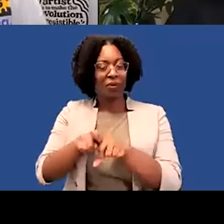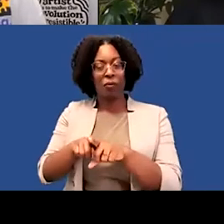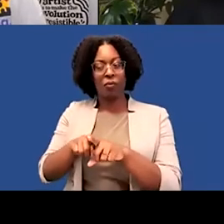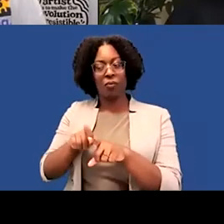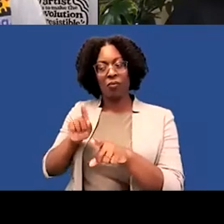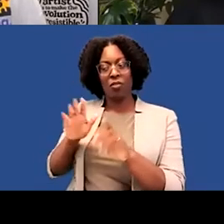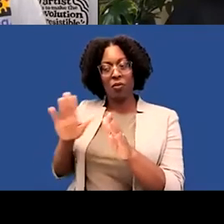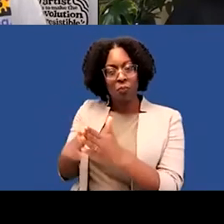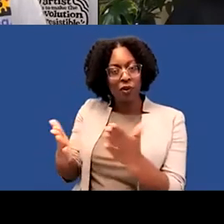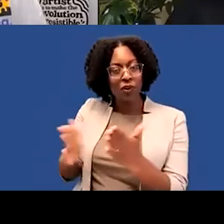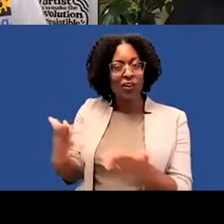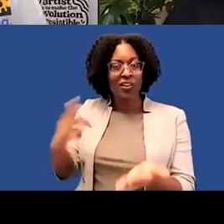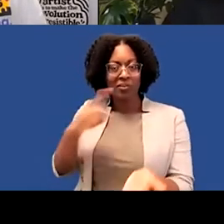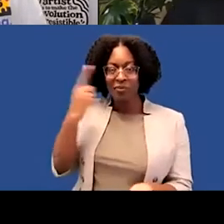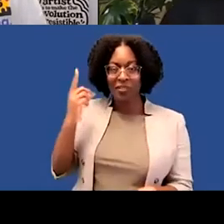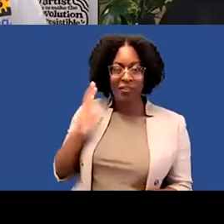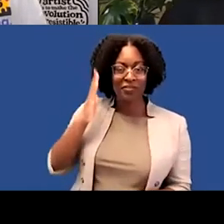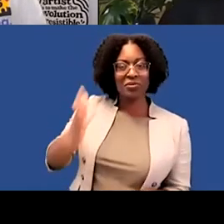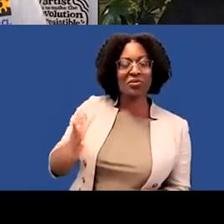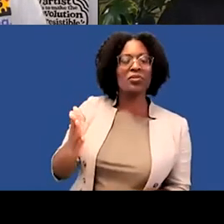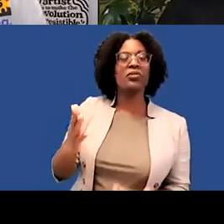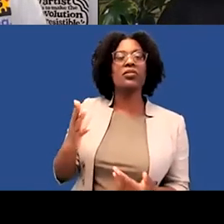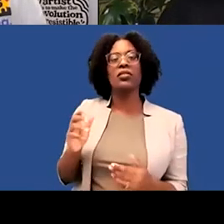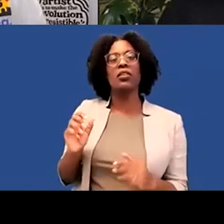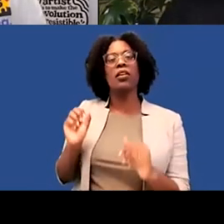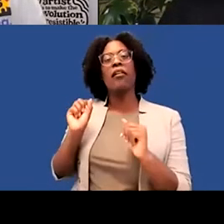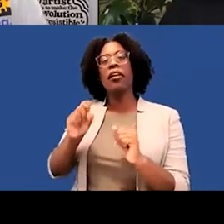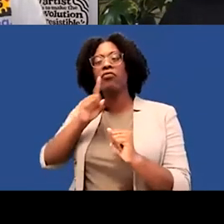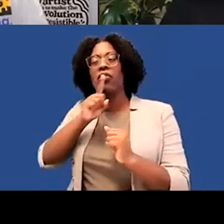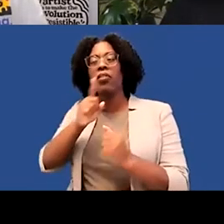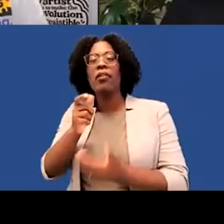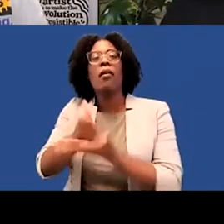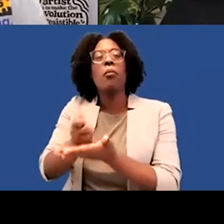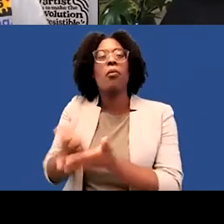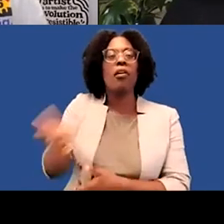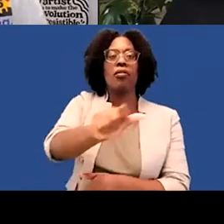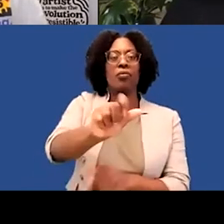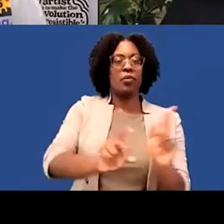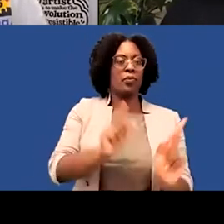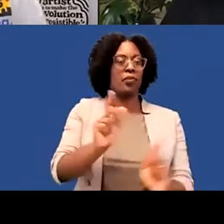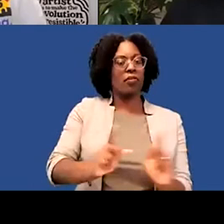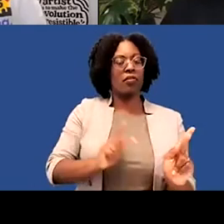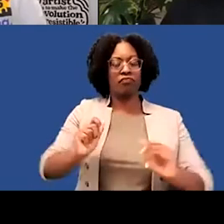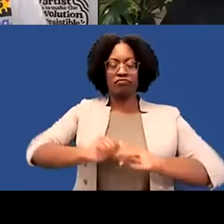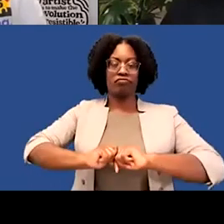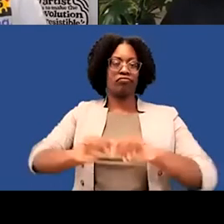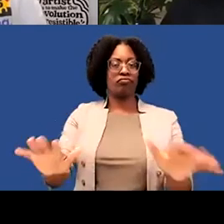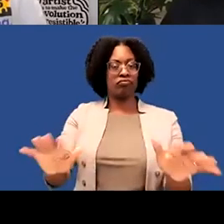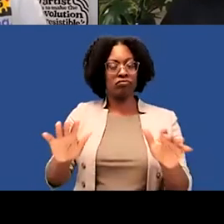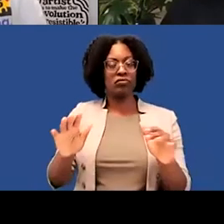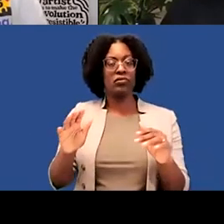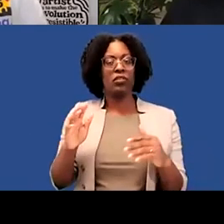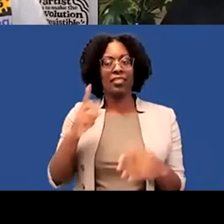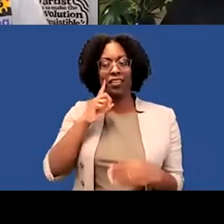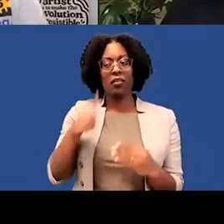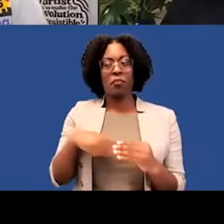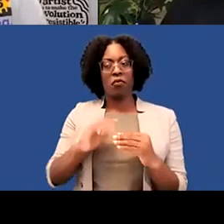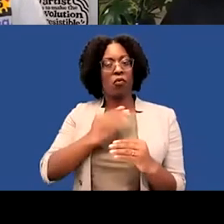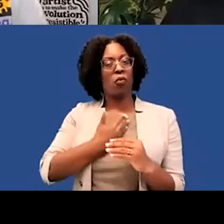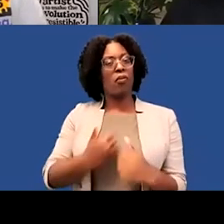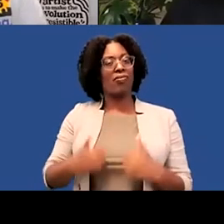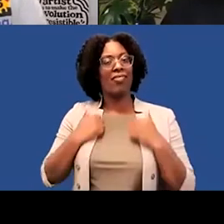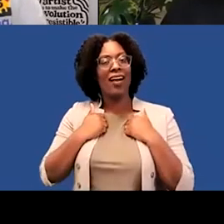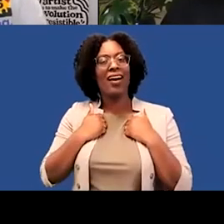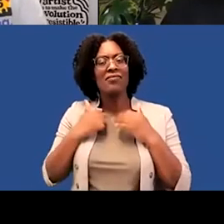it hopefully kind of leads into a warren of other possibilities for what it means to think about all of our lives as worthy of recording